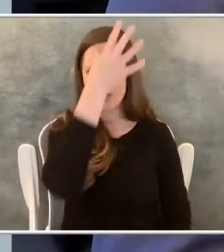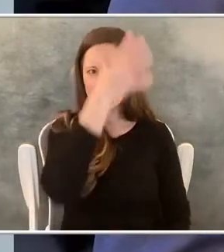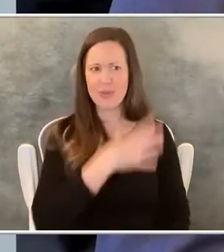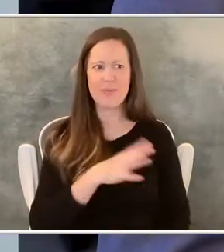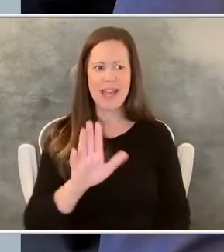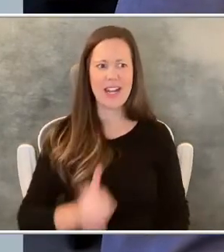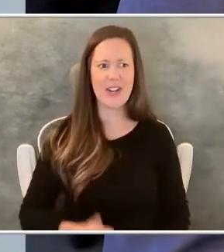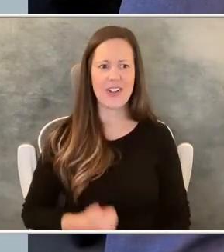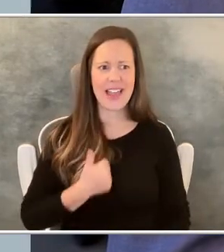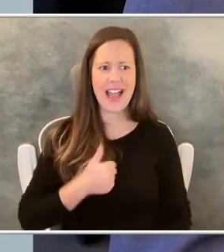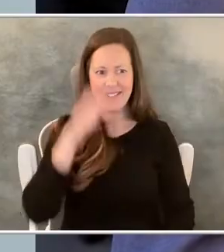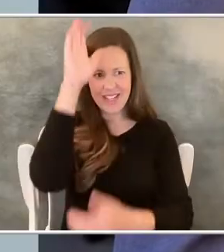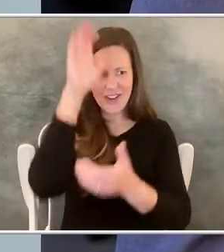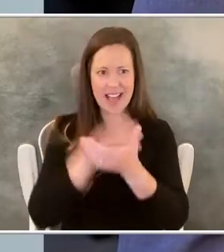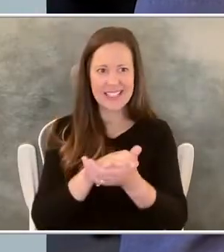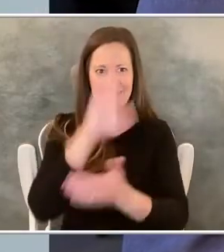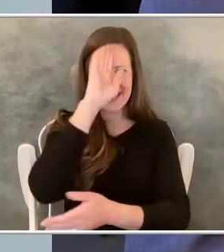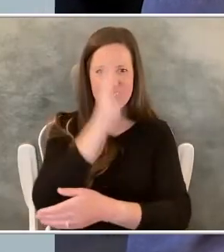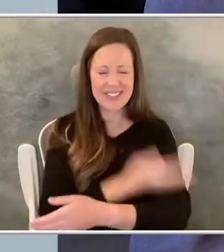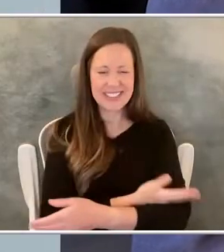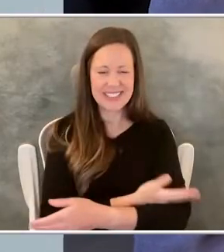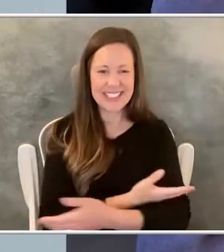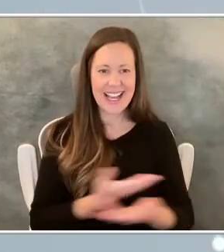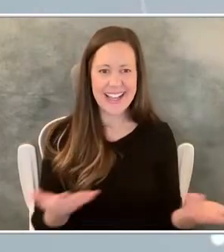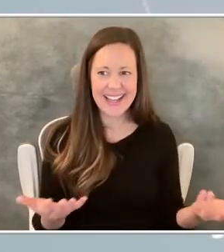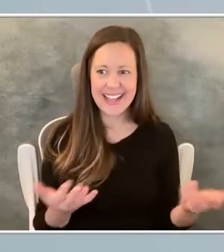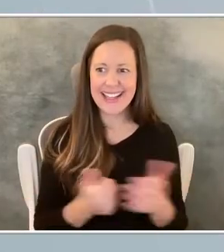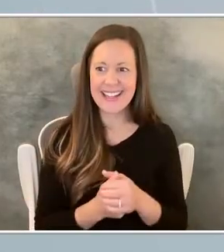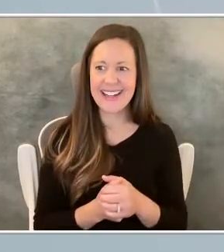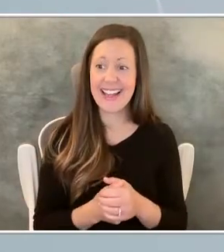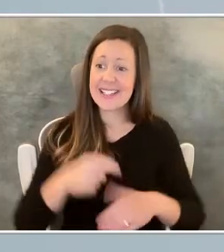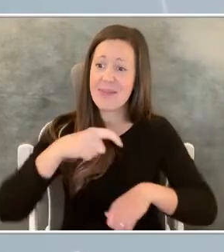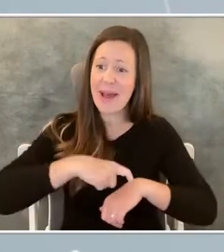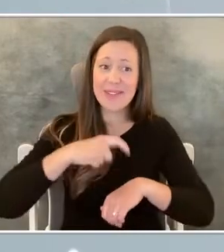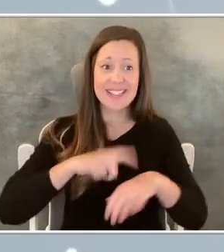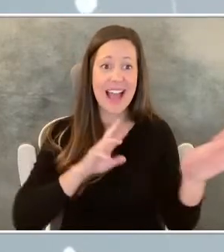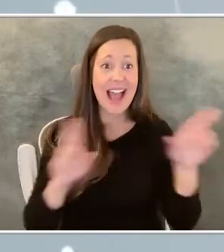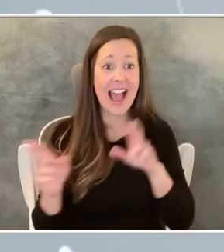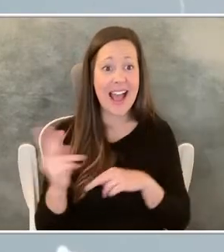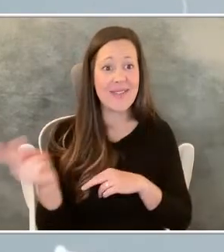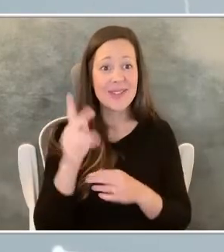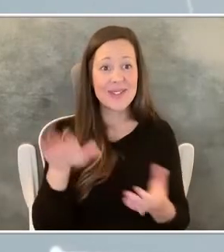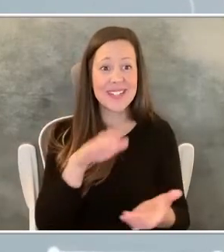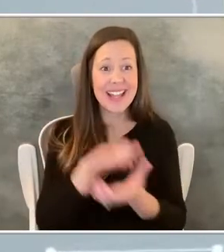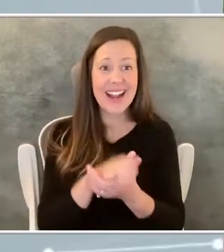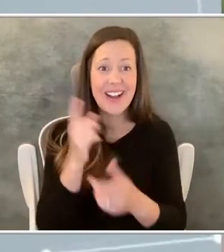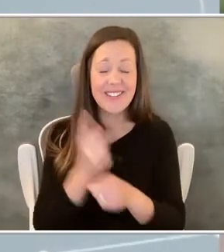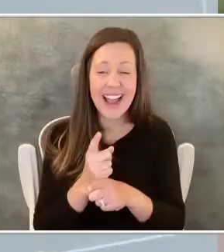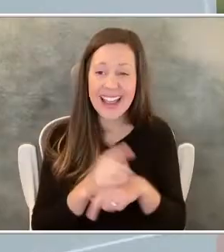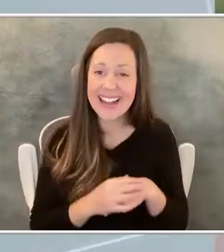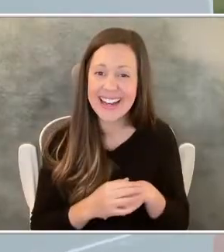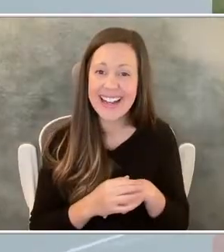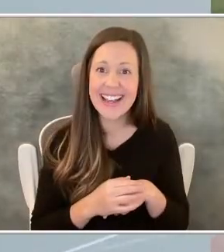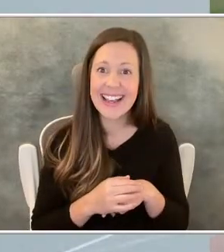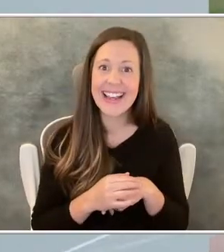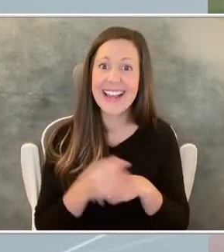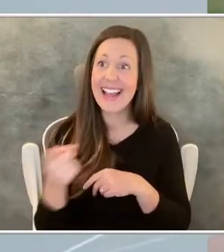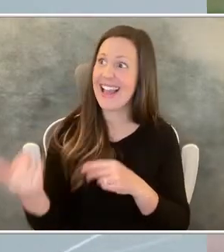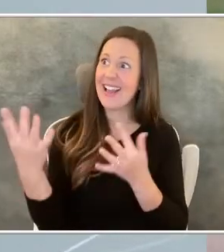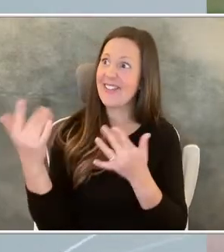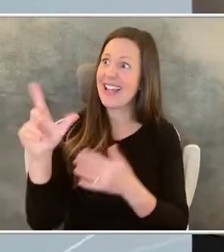your son. It's about time you two tied the knot, but you made him wait 20 years. I think that's